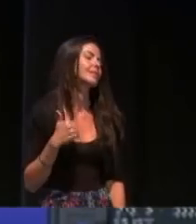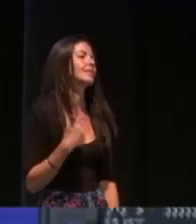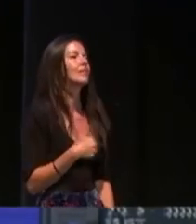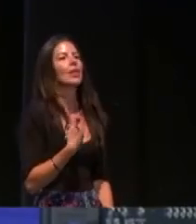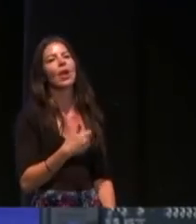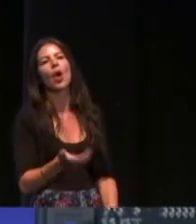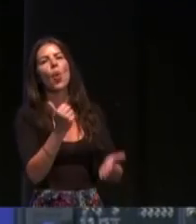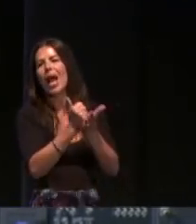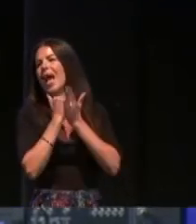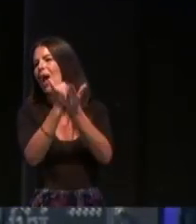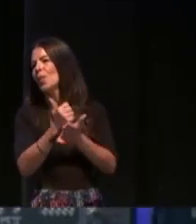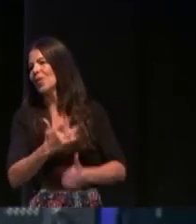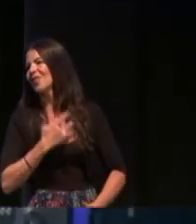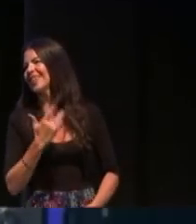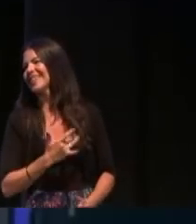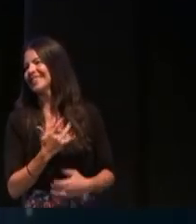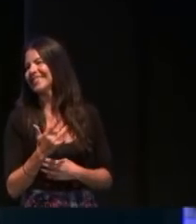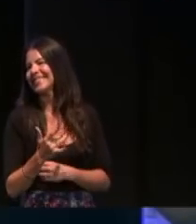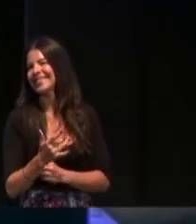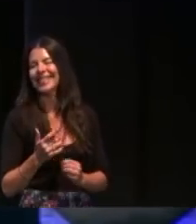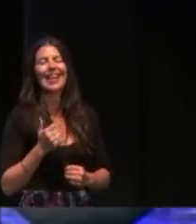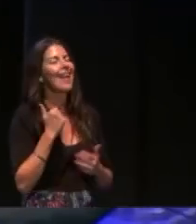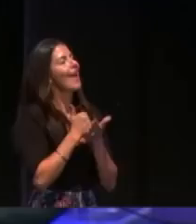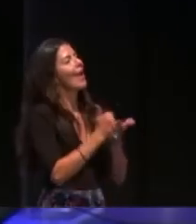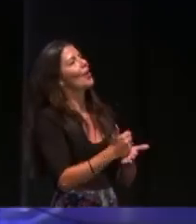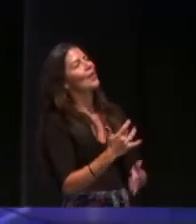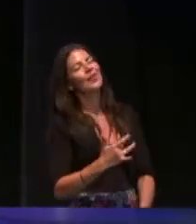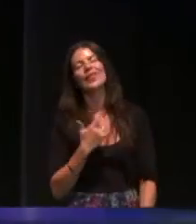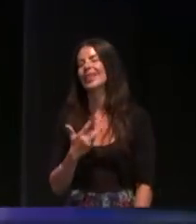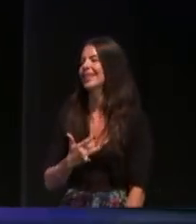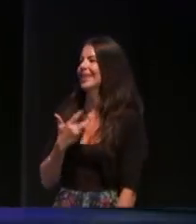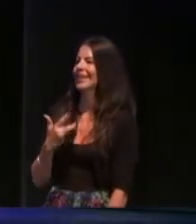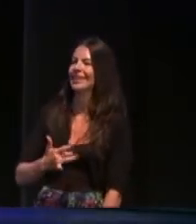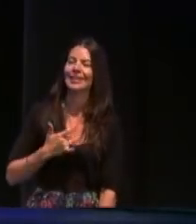Oh, help them feel it. Help them feel it.